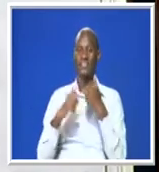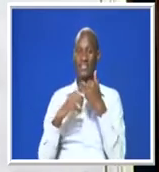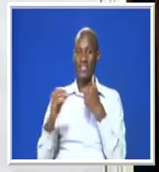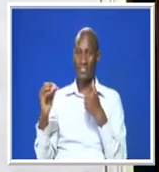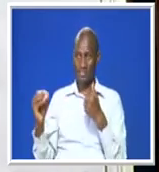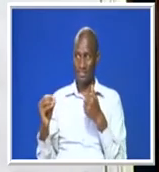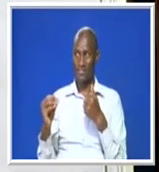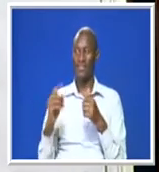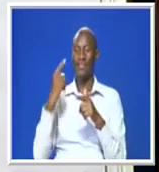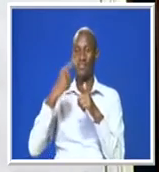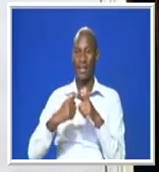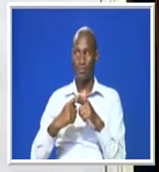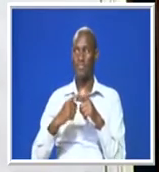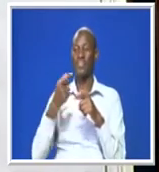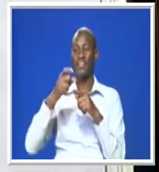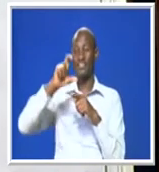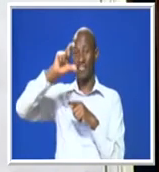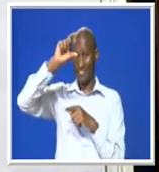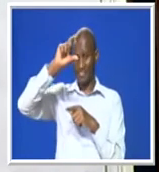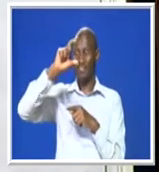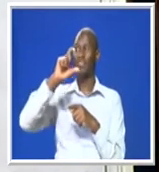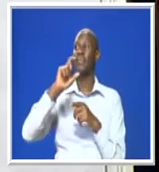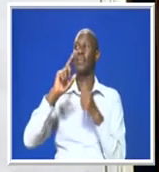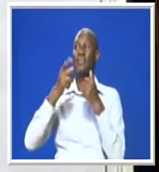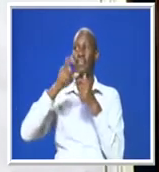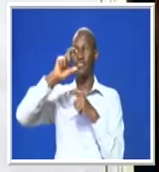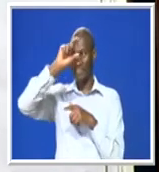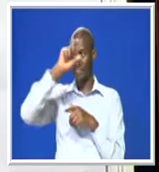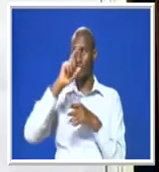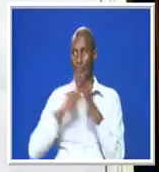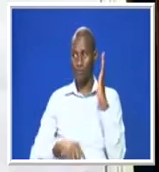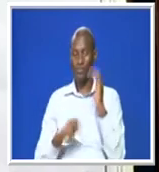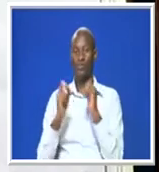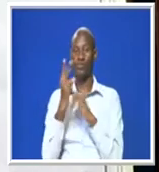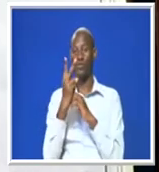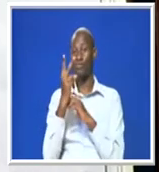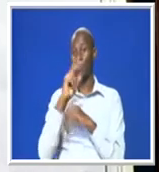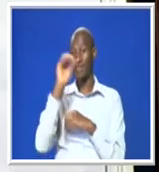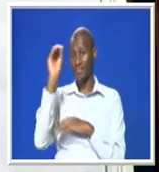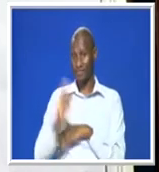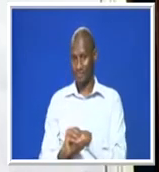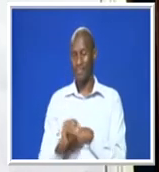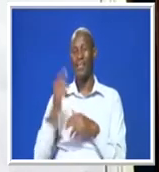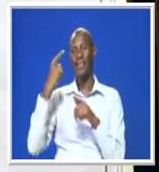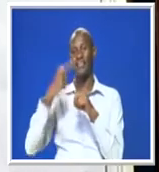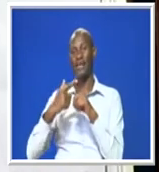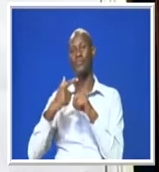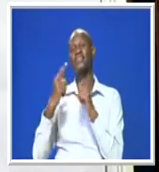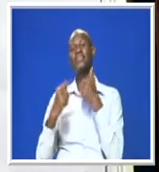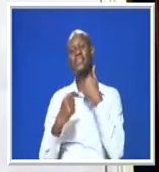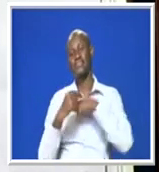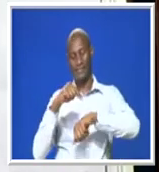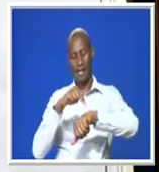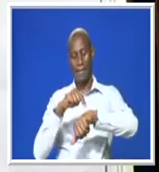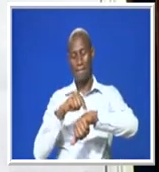5,600 times the interest, and the interest is 12% times the time,